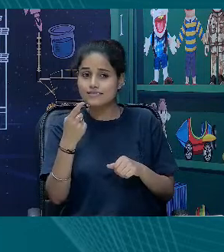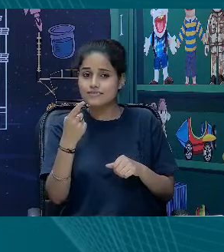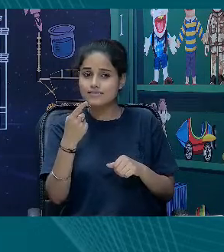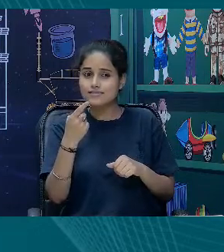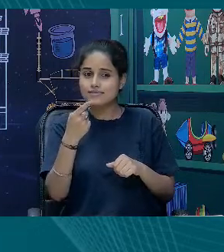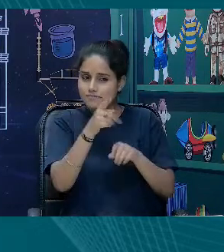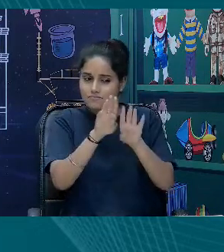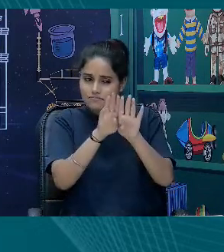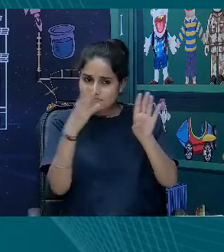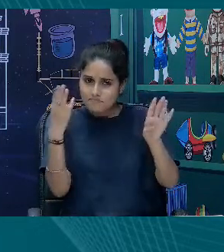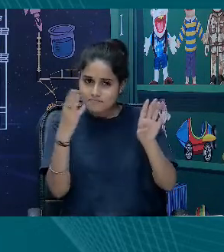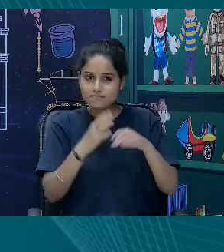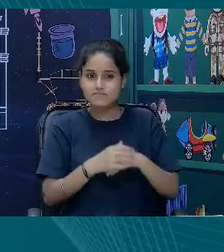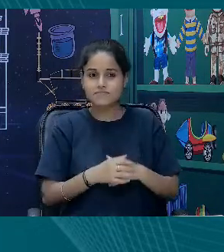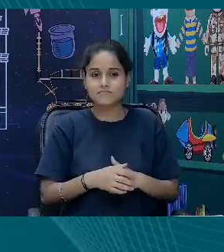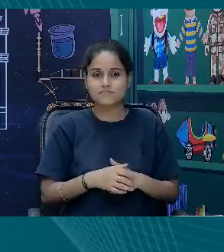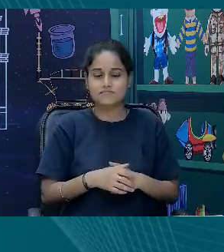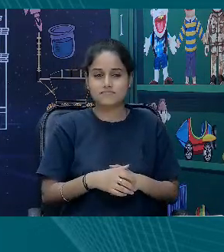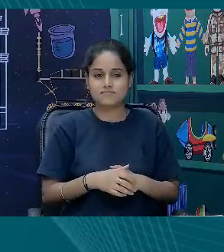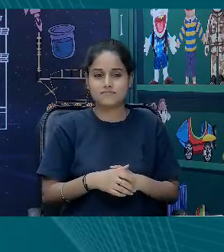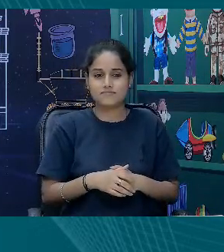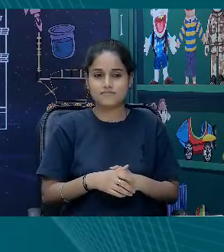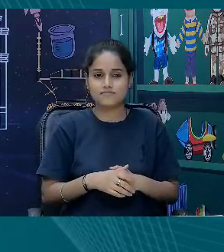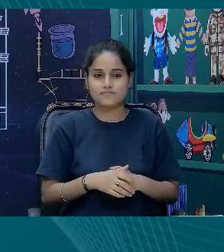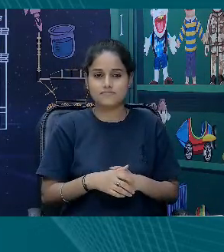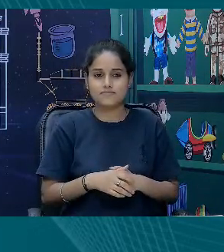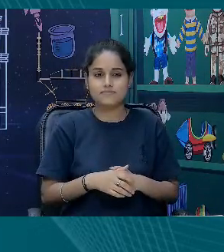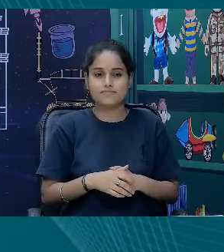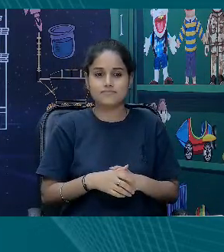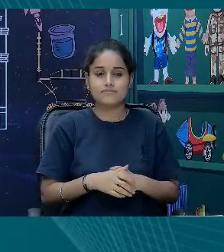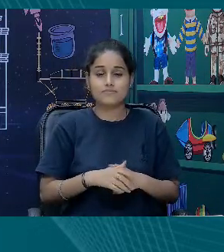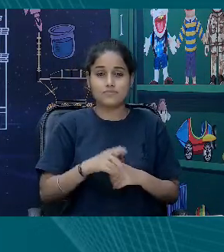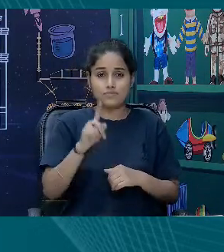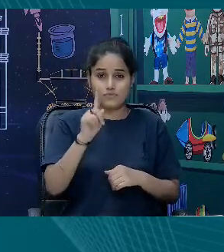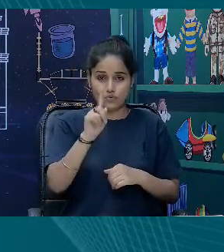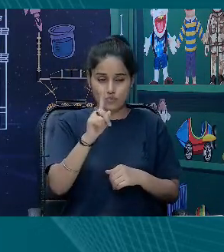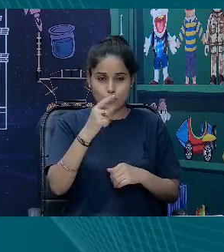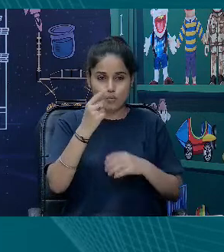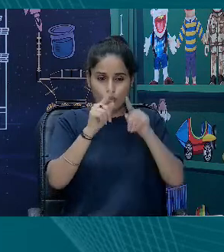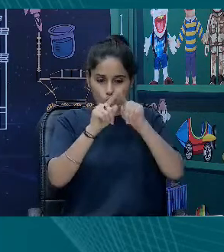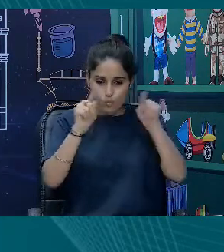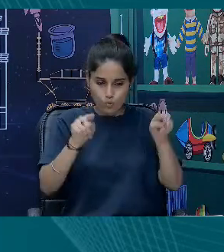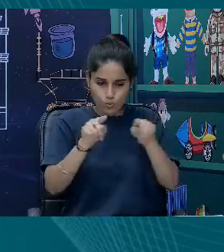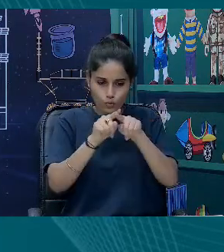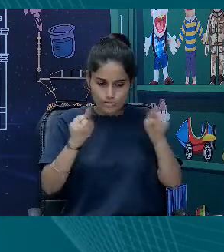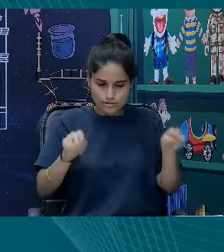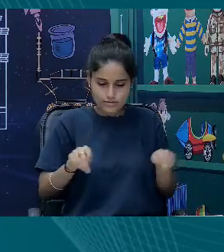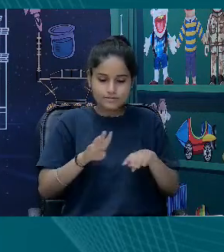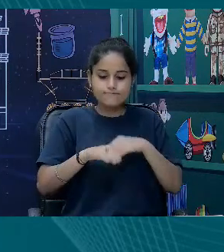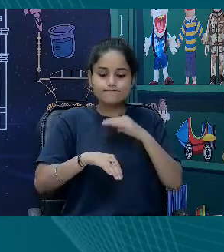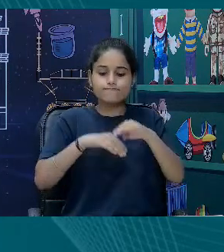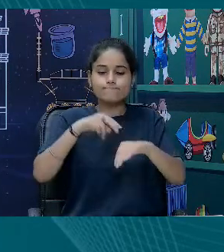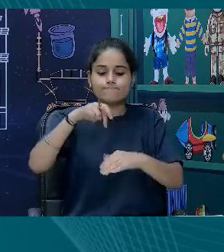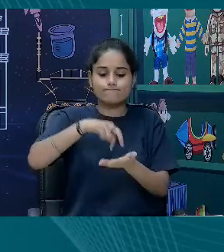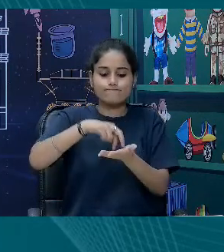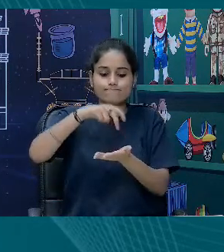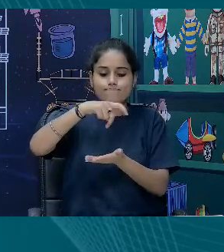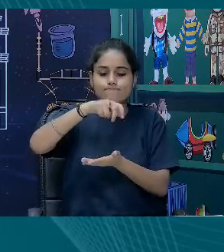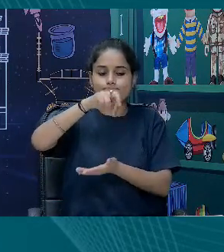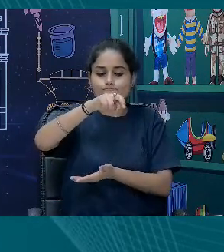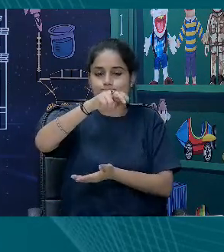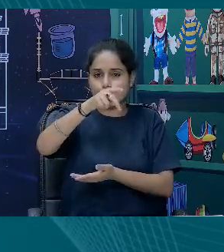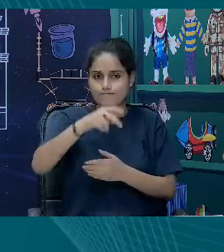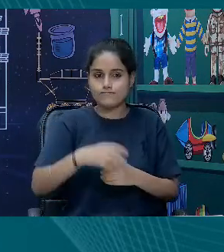Okay. 3 red steps that lead inside, 1, 2 and 4